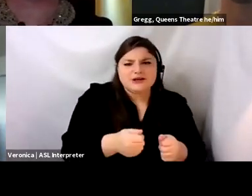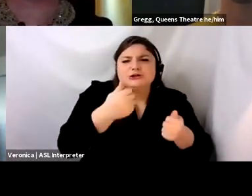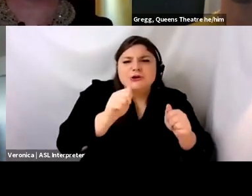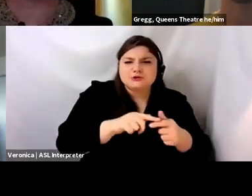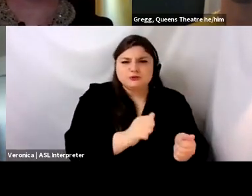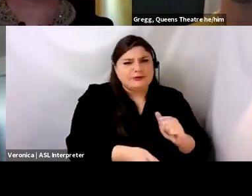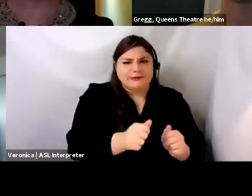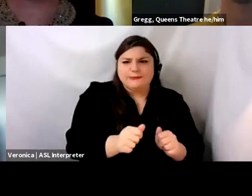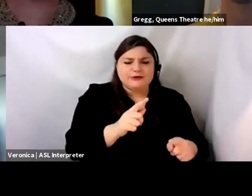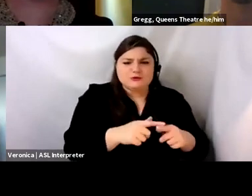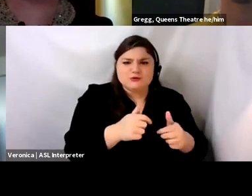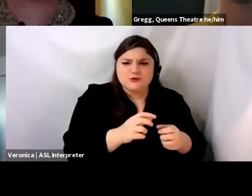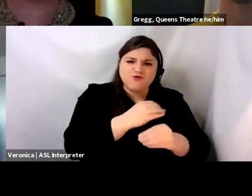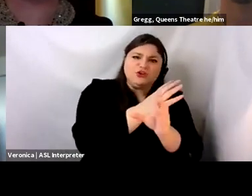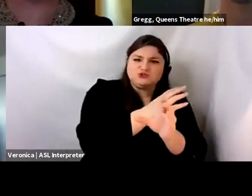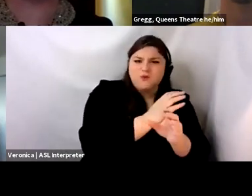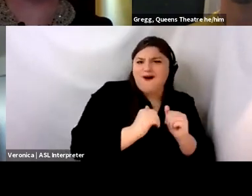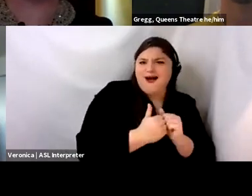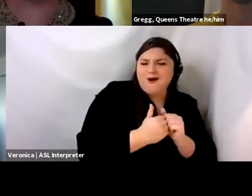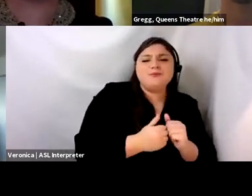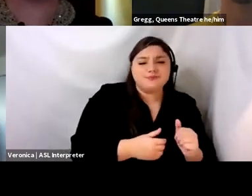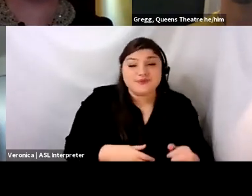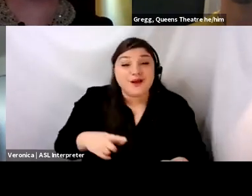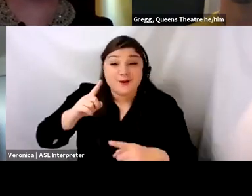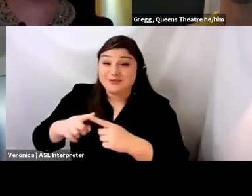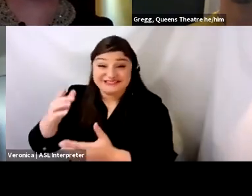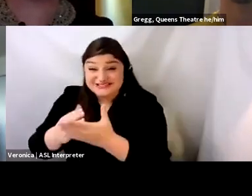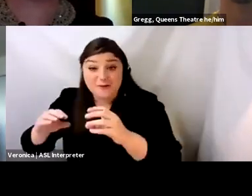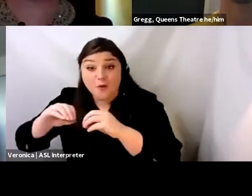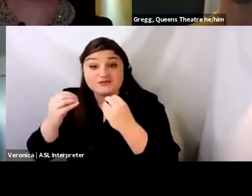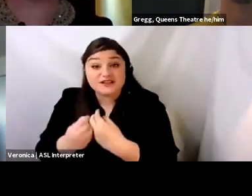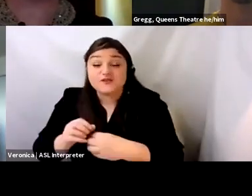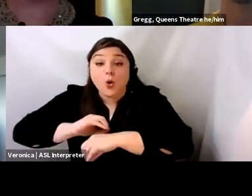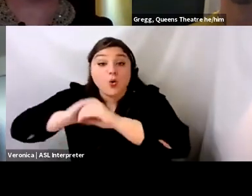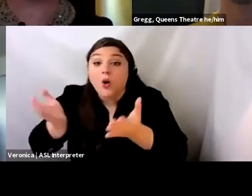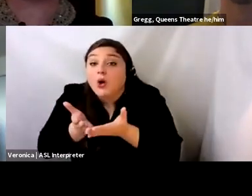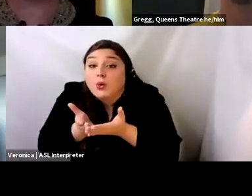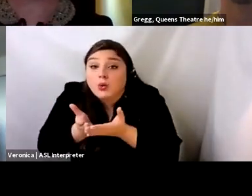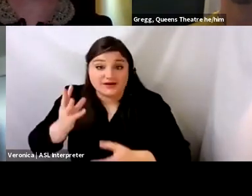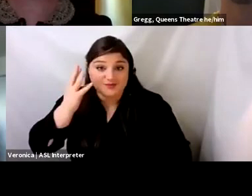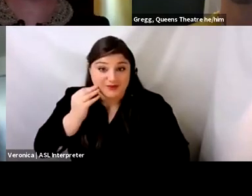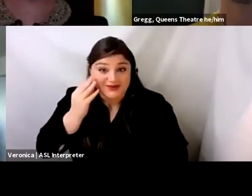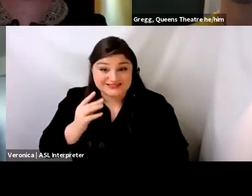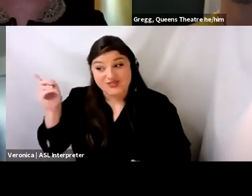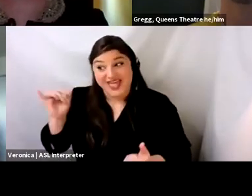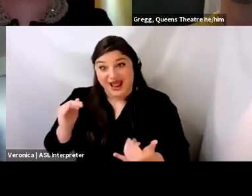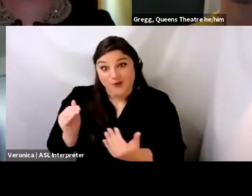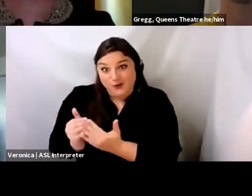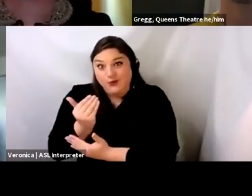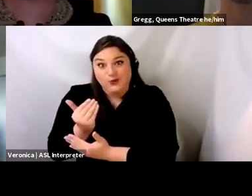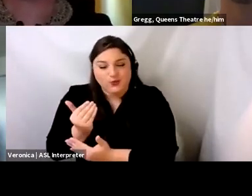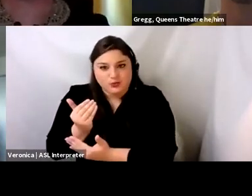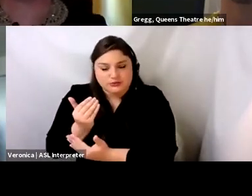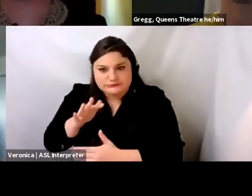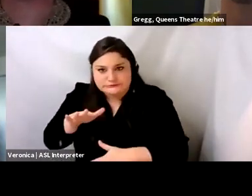brand new, and they may, they may be just dipping their toes in. So I'm wondering what we can share with them that, you know, how